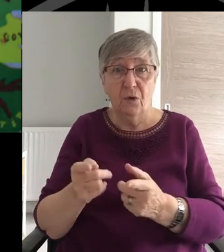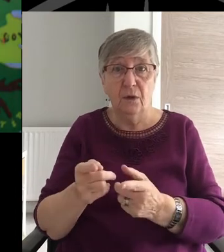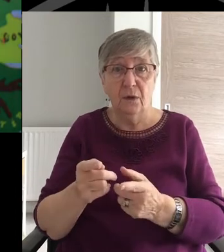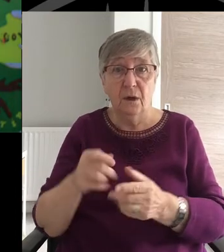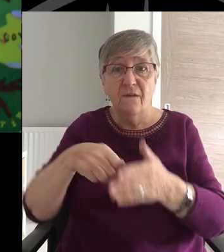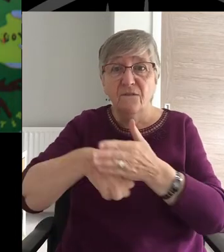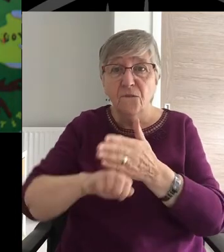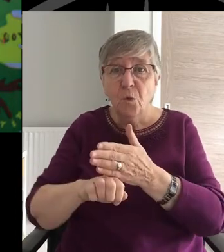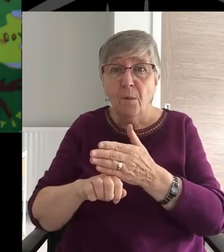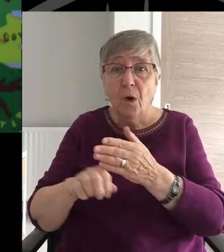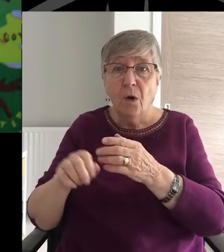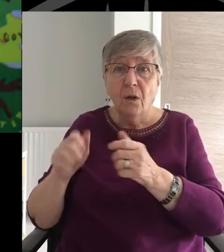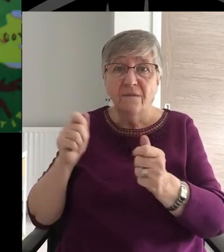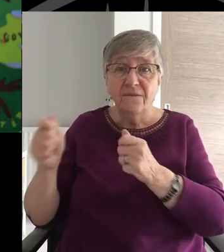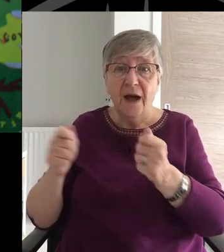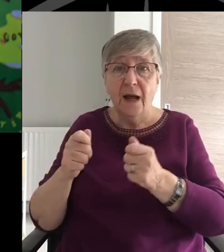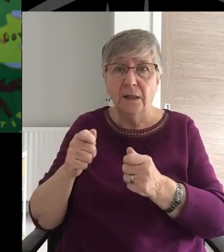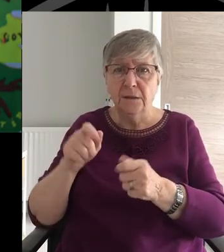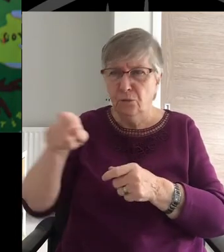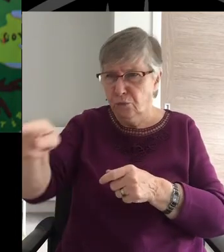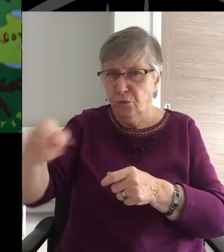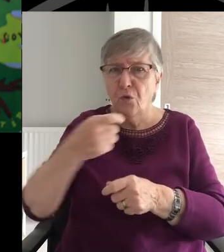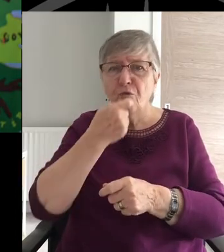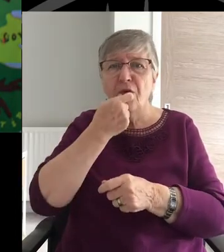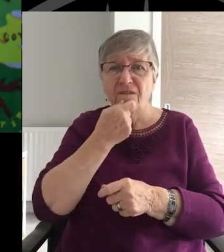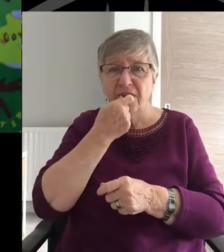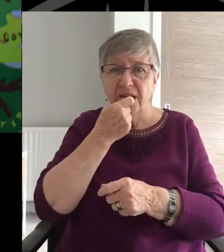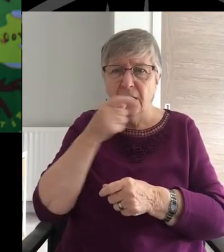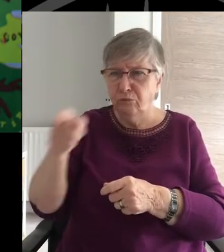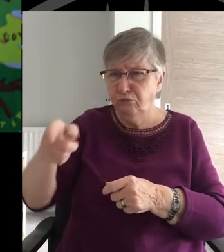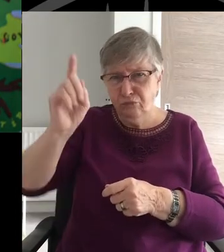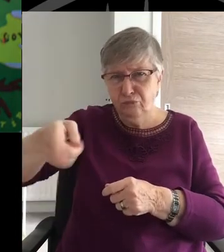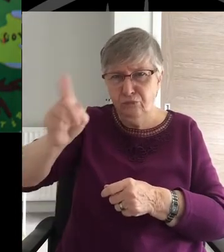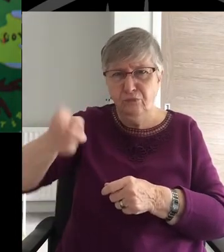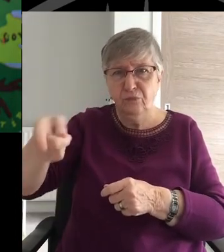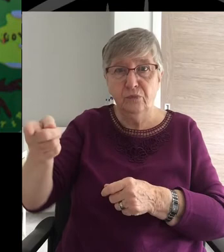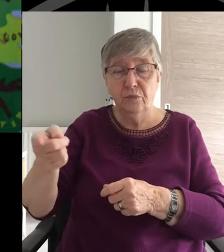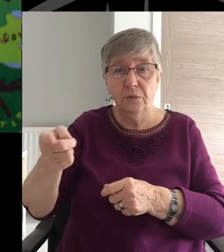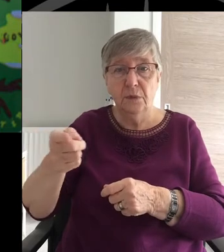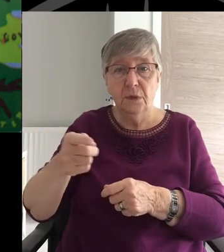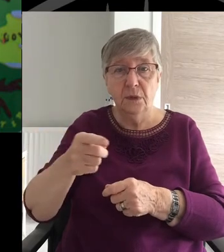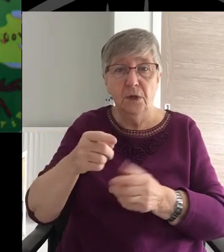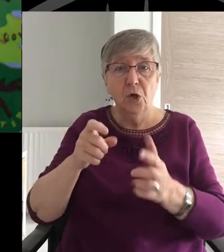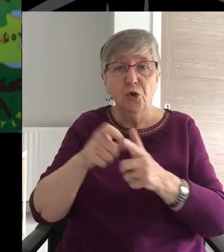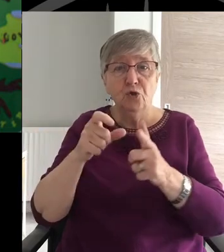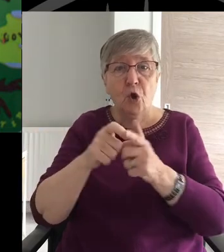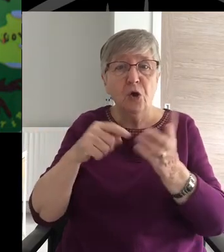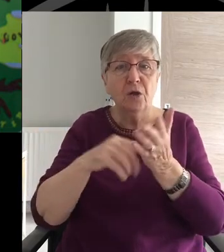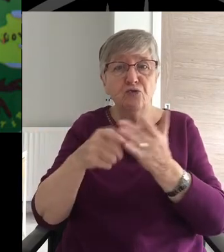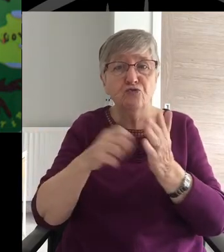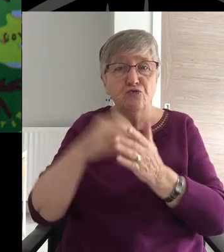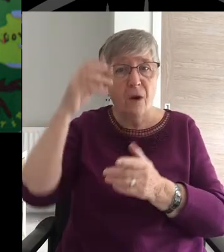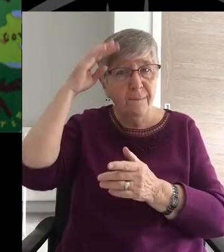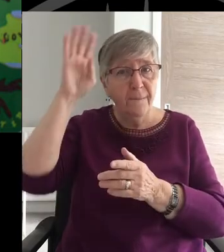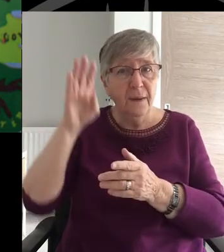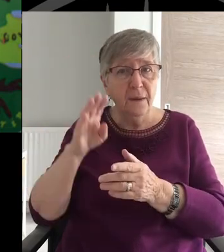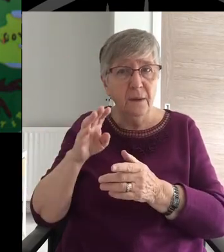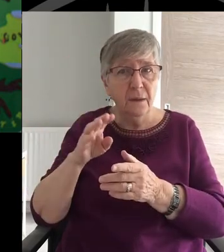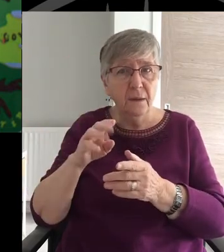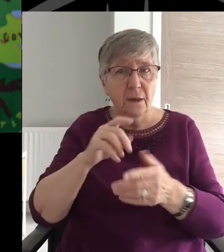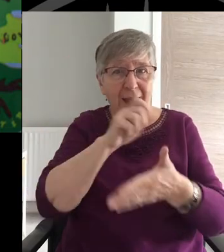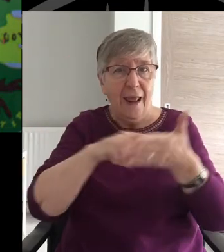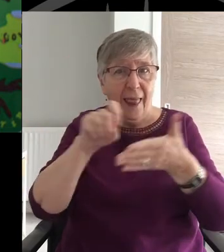Football fans assessing the referee week by week. Donald Trump's definition of election results.